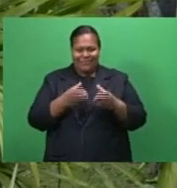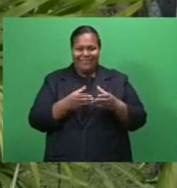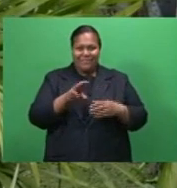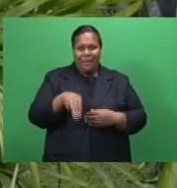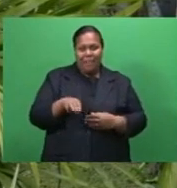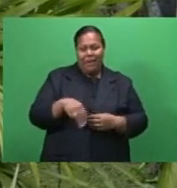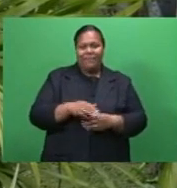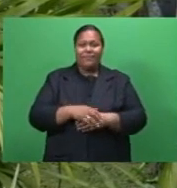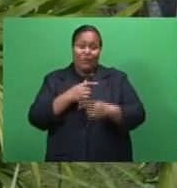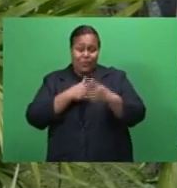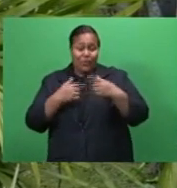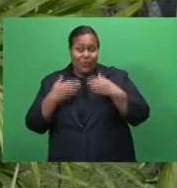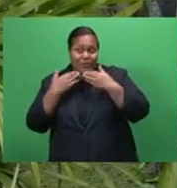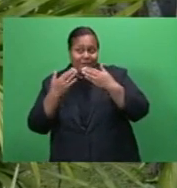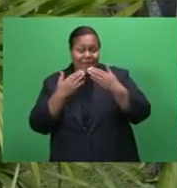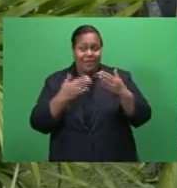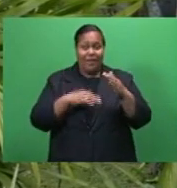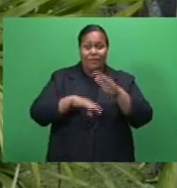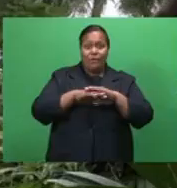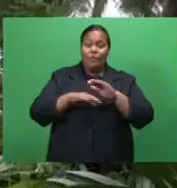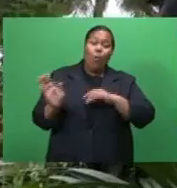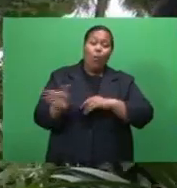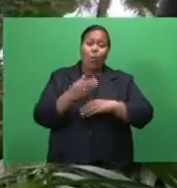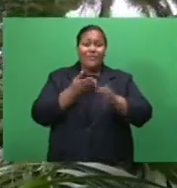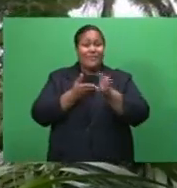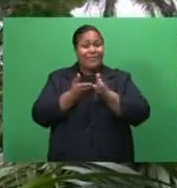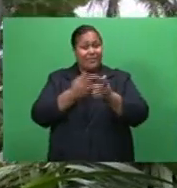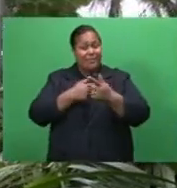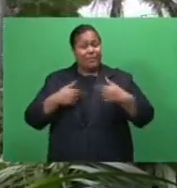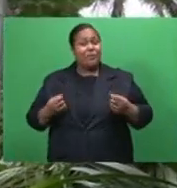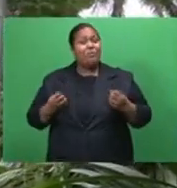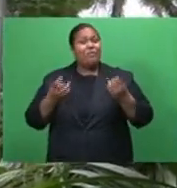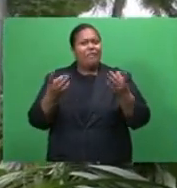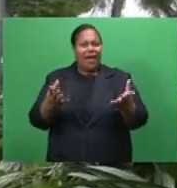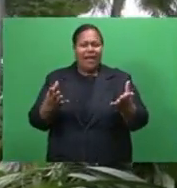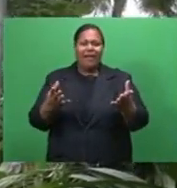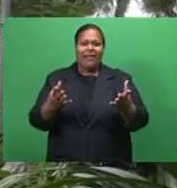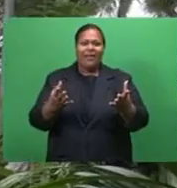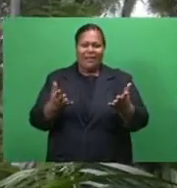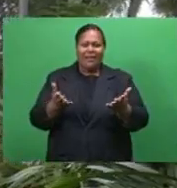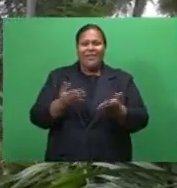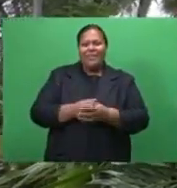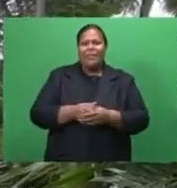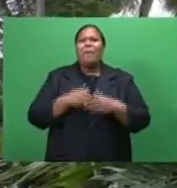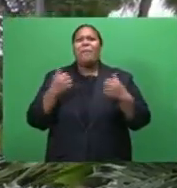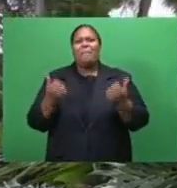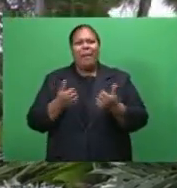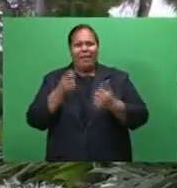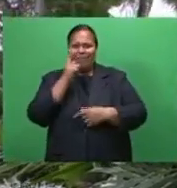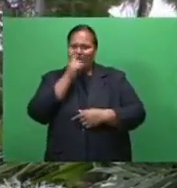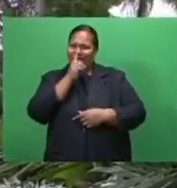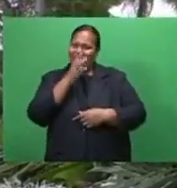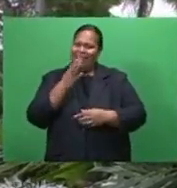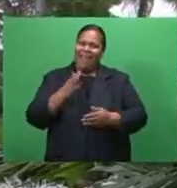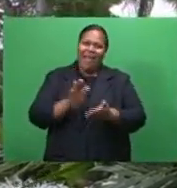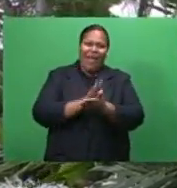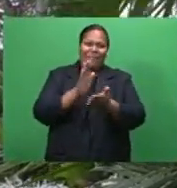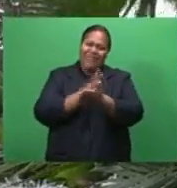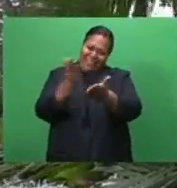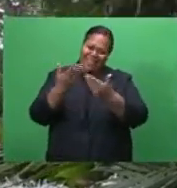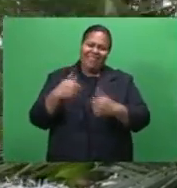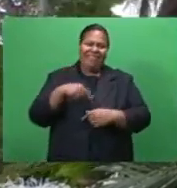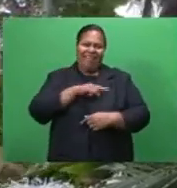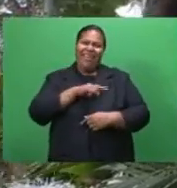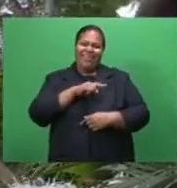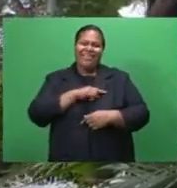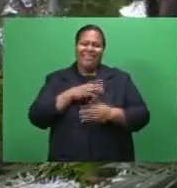We are thankful that from all the services that we have been doing, we have touched many lives, which has made them give back to us in a bigger way,